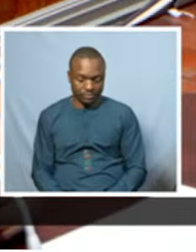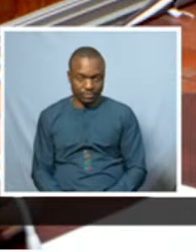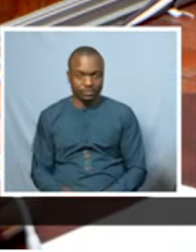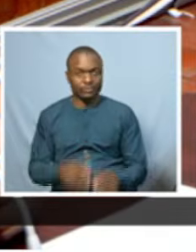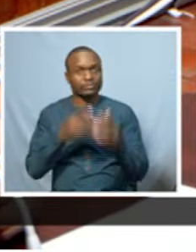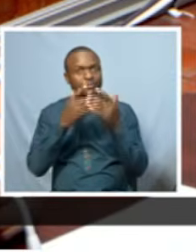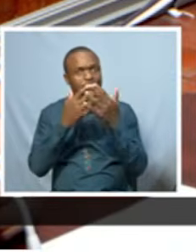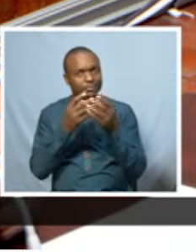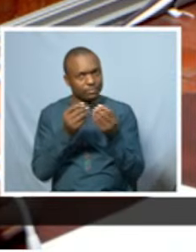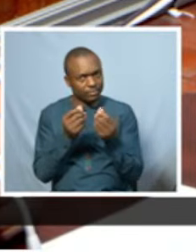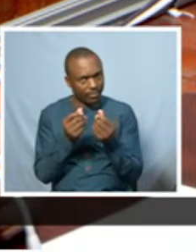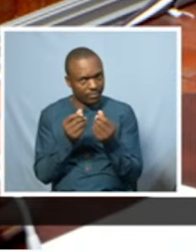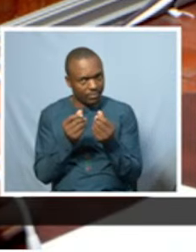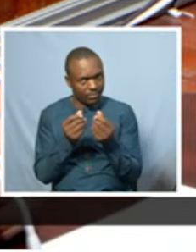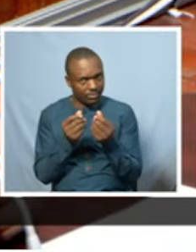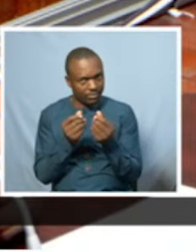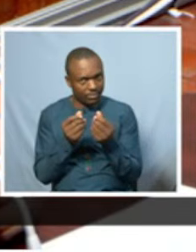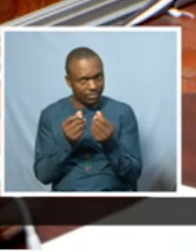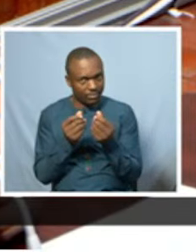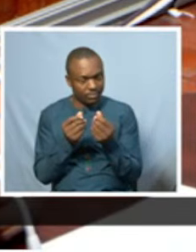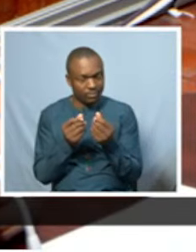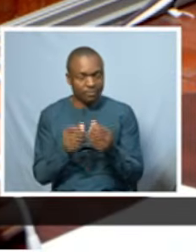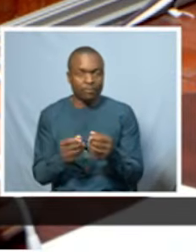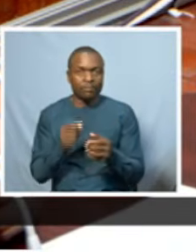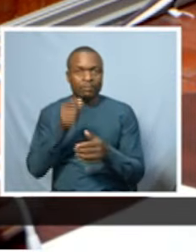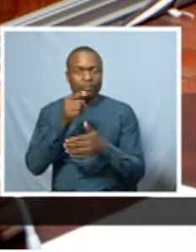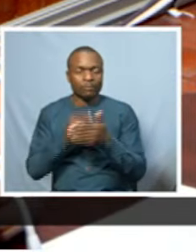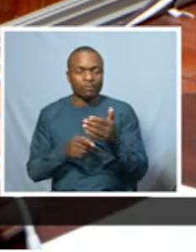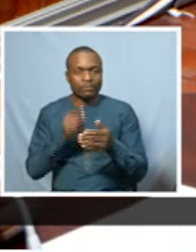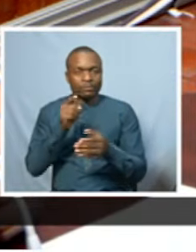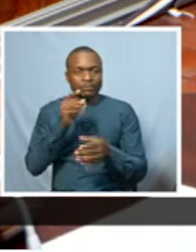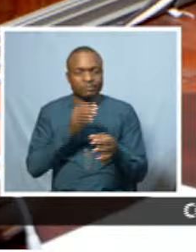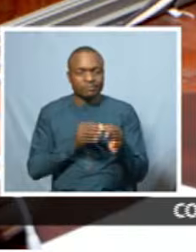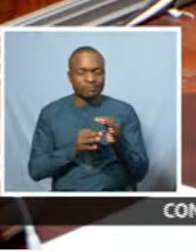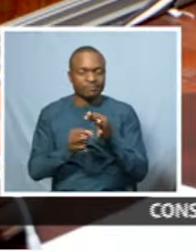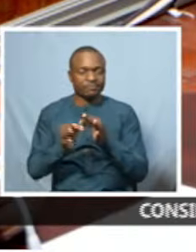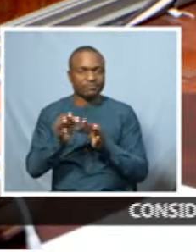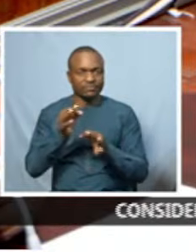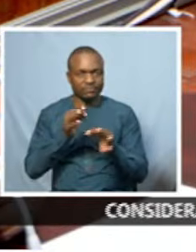waiting for funds. What did you explain?